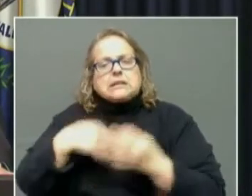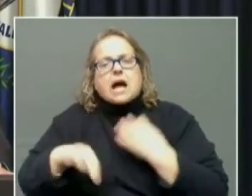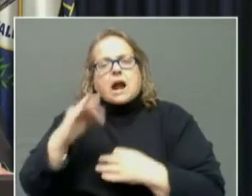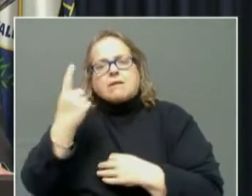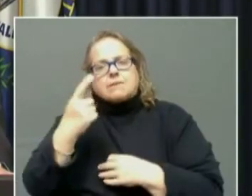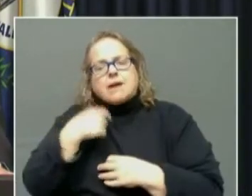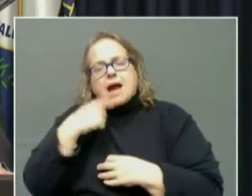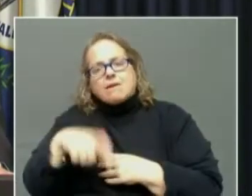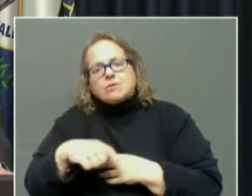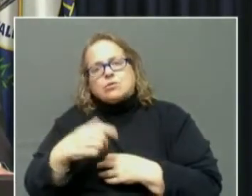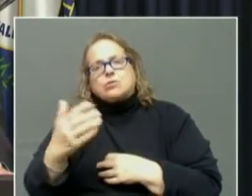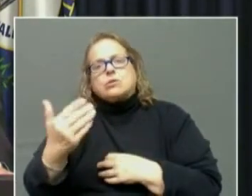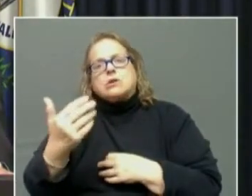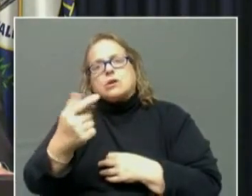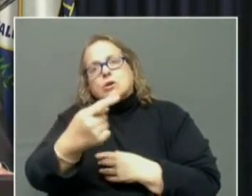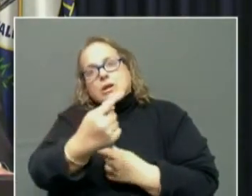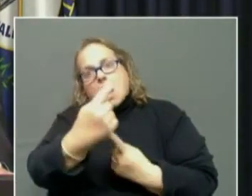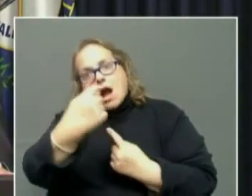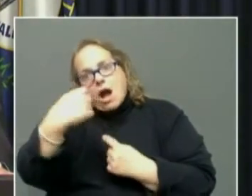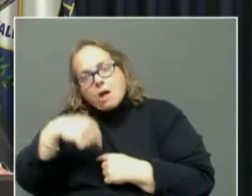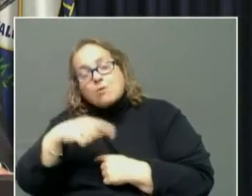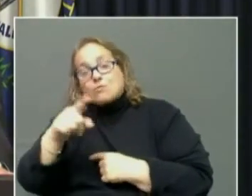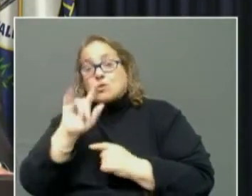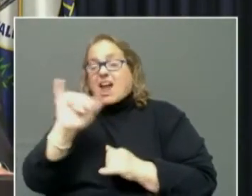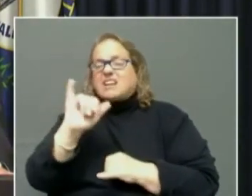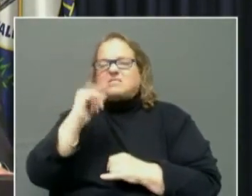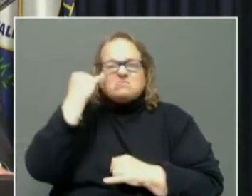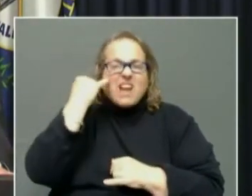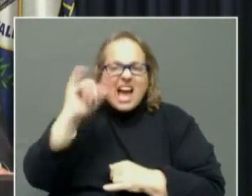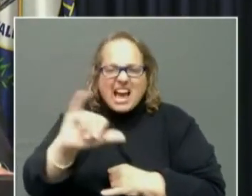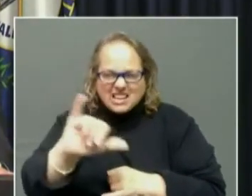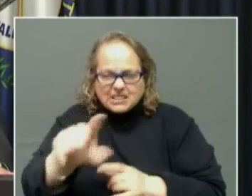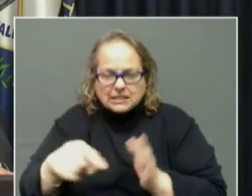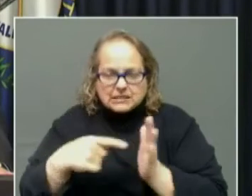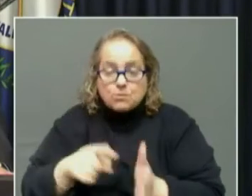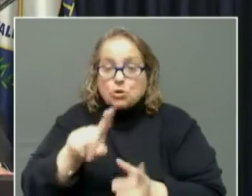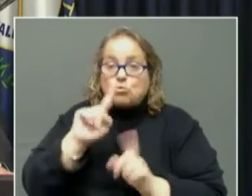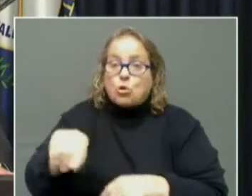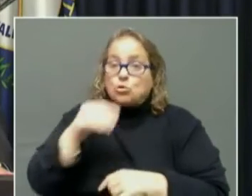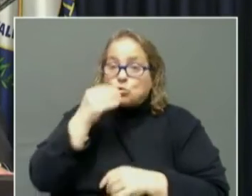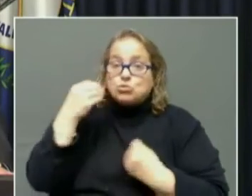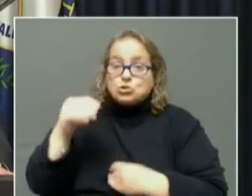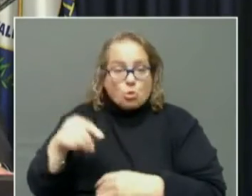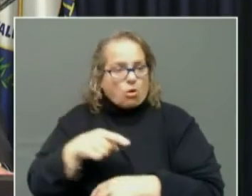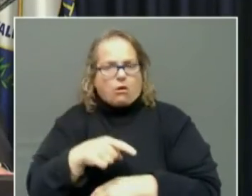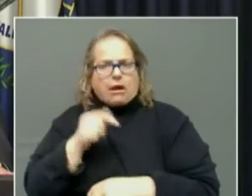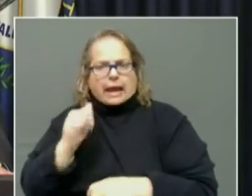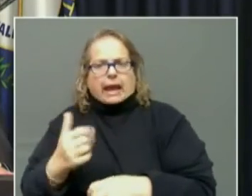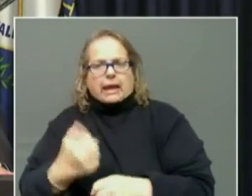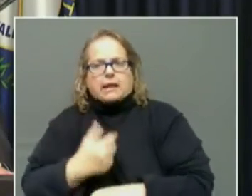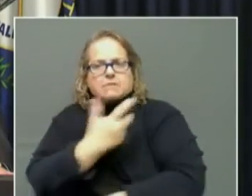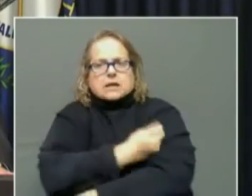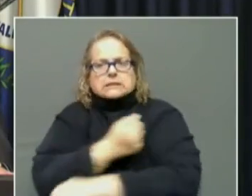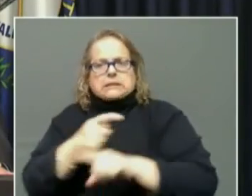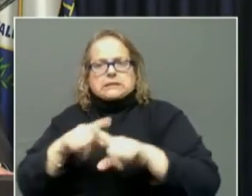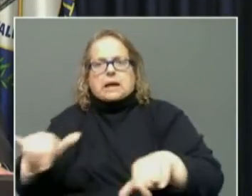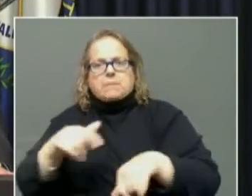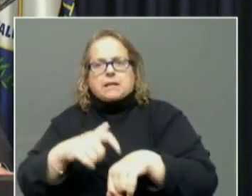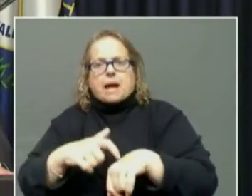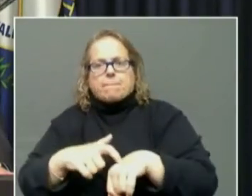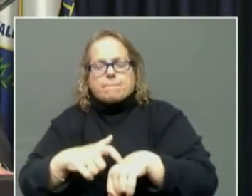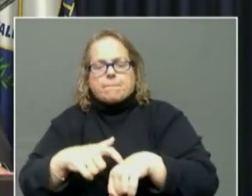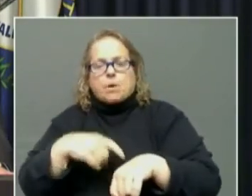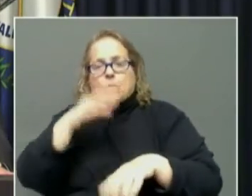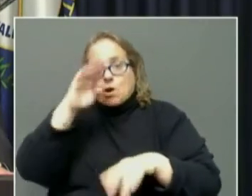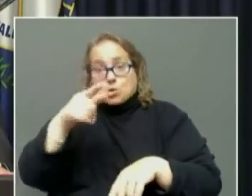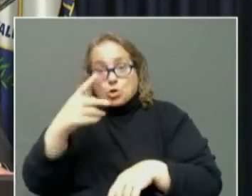vaccination center. So you go to get groceries. No matter where you go to get groceries, you can get vaccinated. We hope when you go to any doctor's appointment in